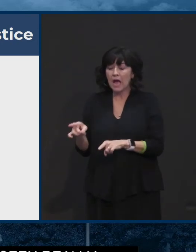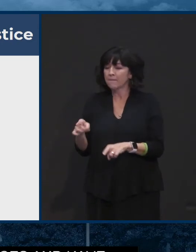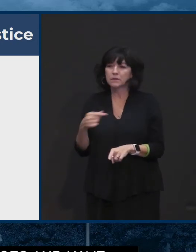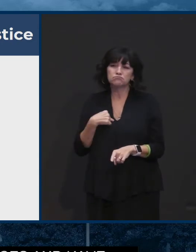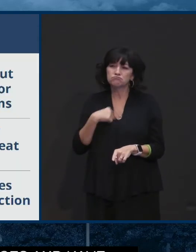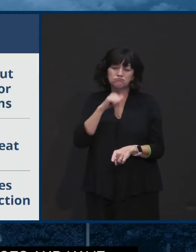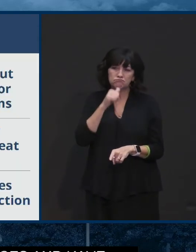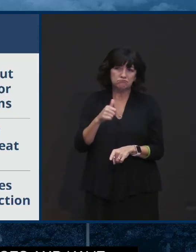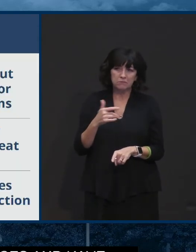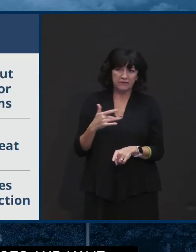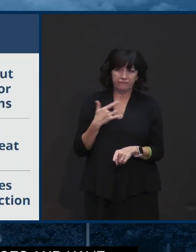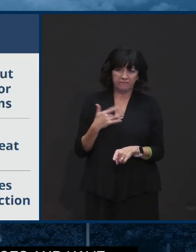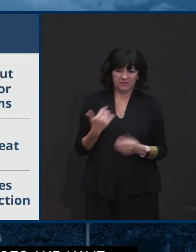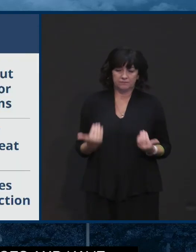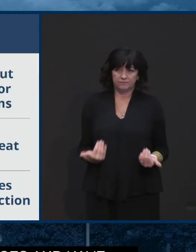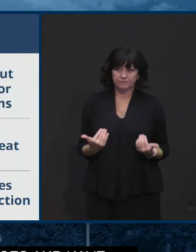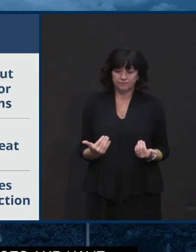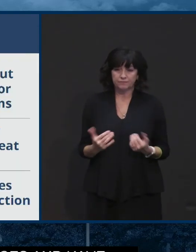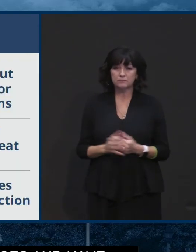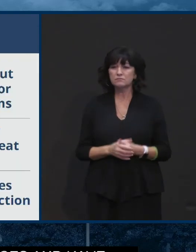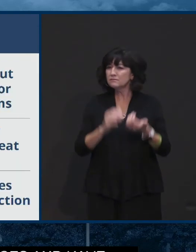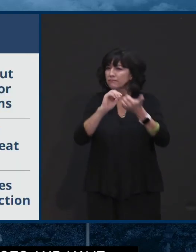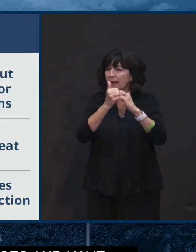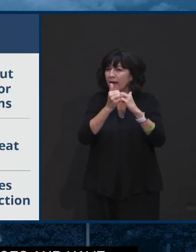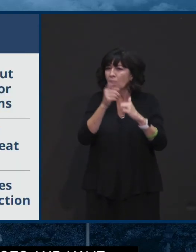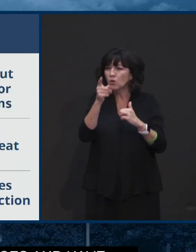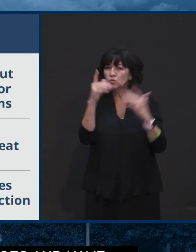There are numbers that you may call.